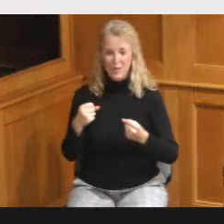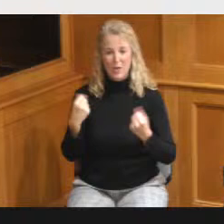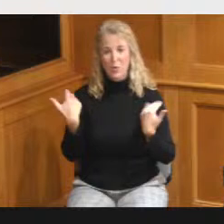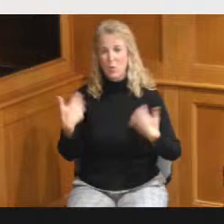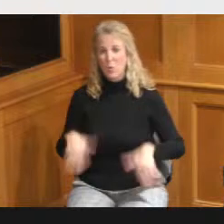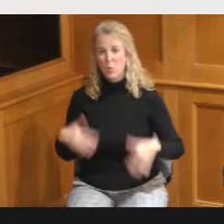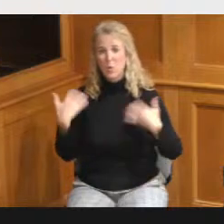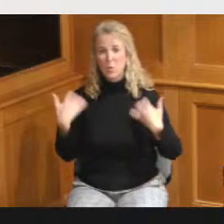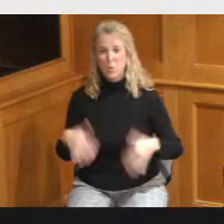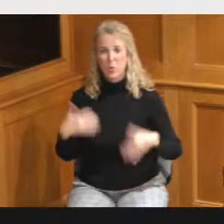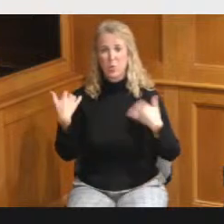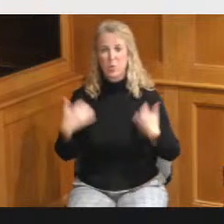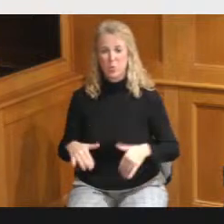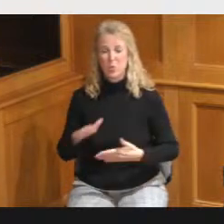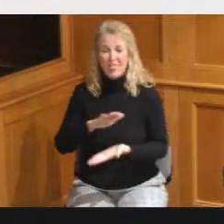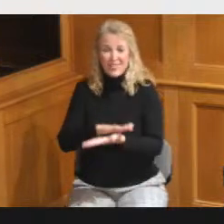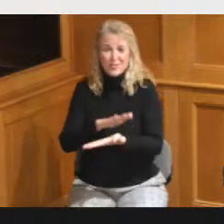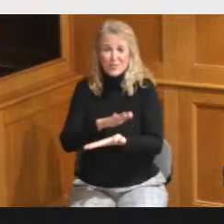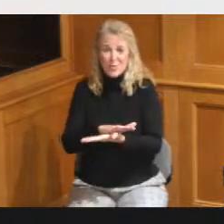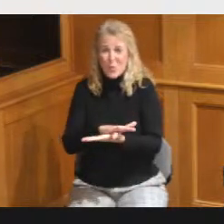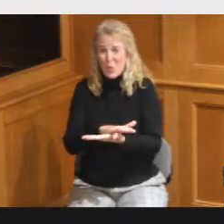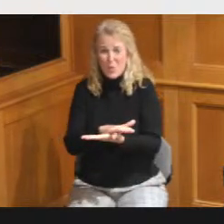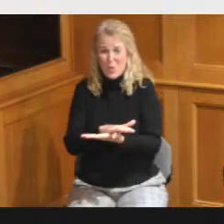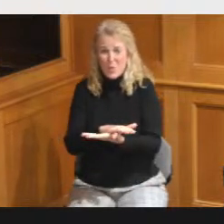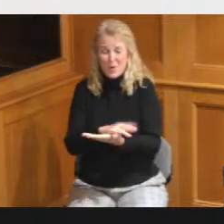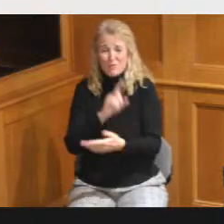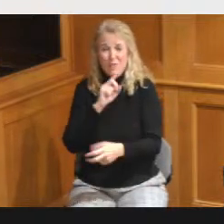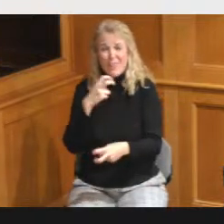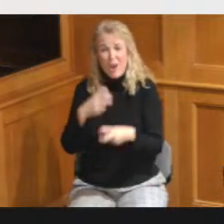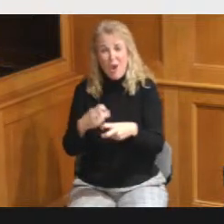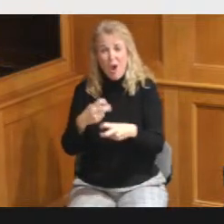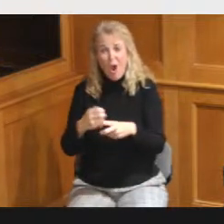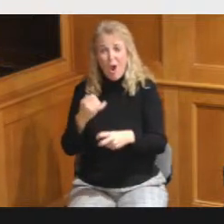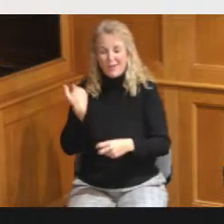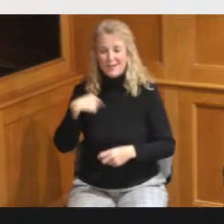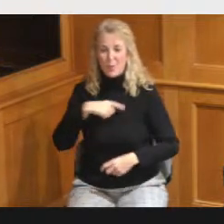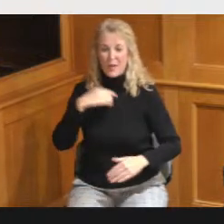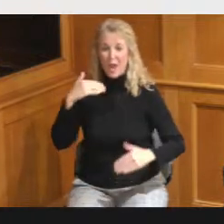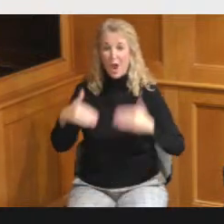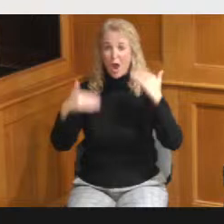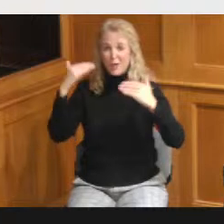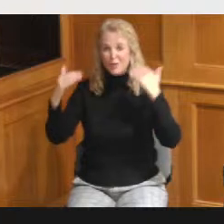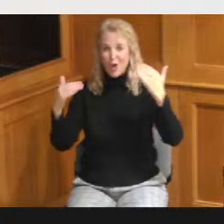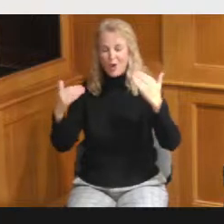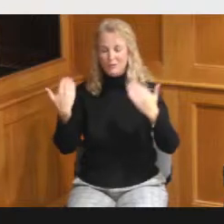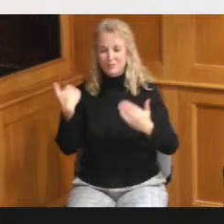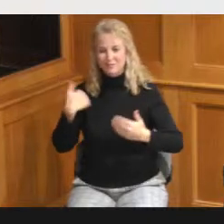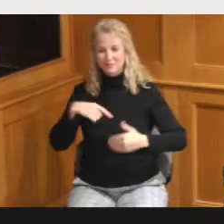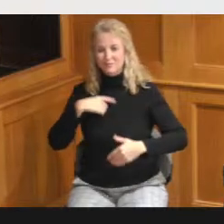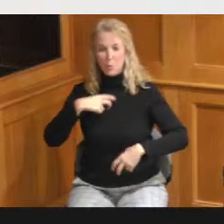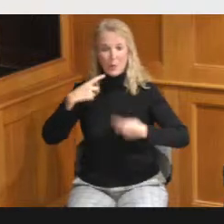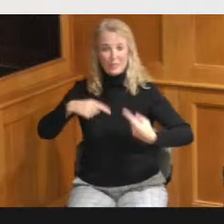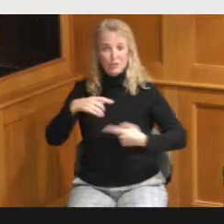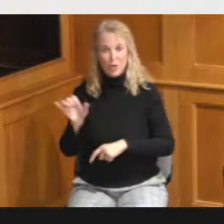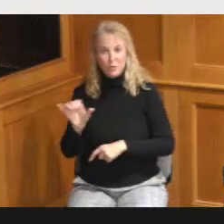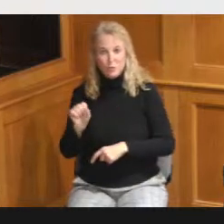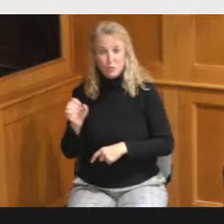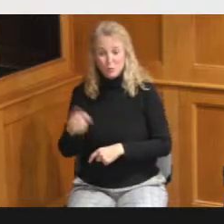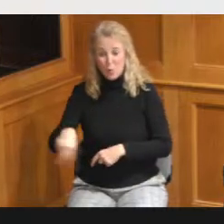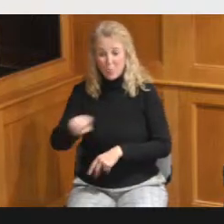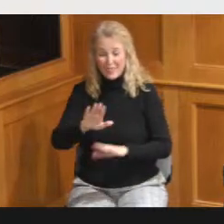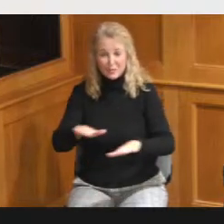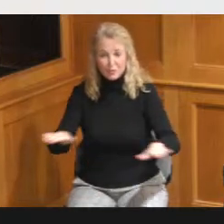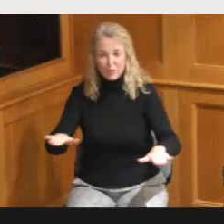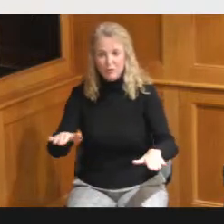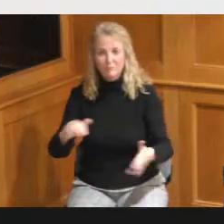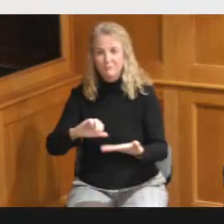of the school day. And, you know, it's hard for adults to even tackle their mental health, let alone kids. And so we are very adamant about